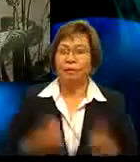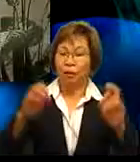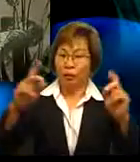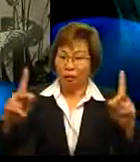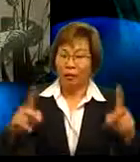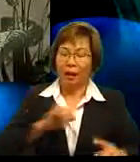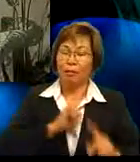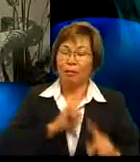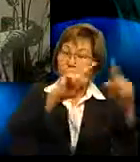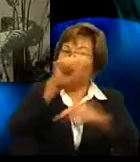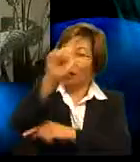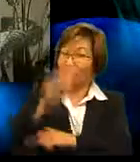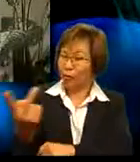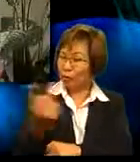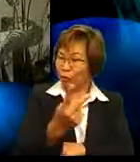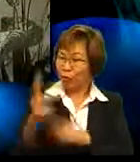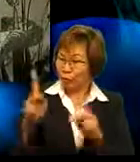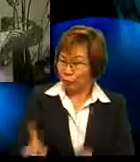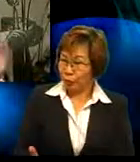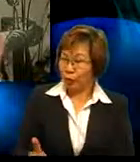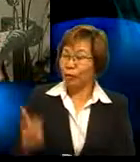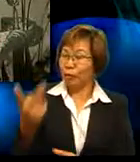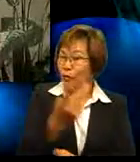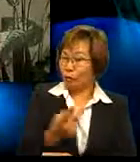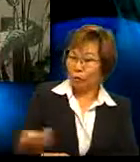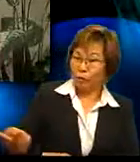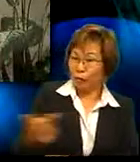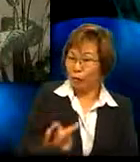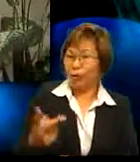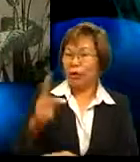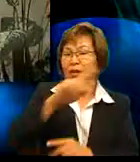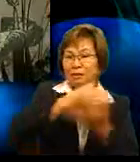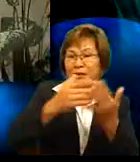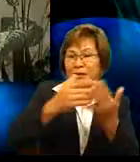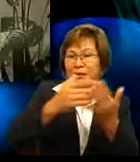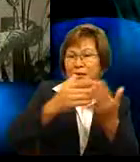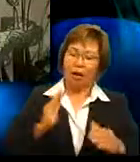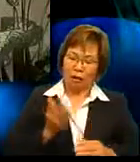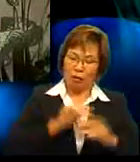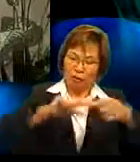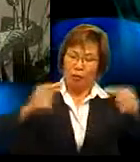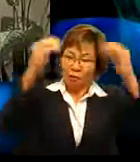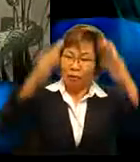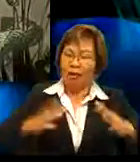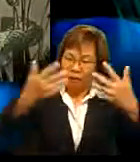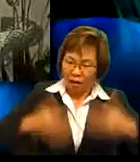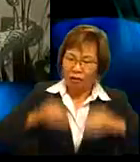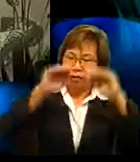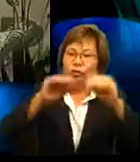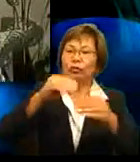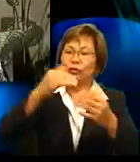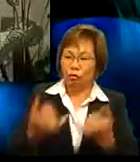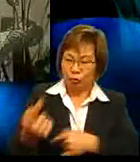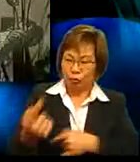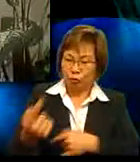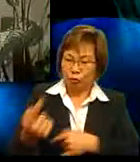Okay, I'm going to ask both of you some questions on what our grammar teacher has taught us on today's program. So,